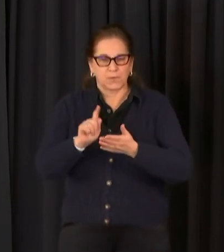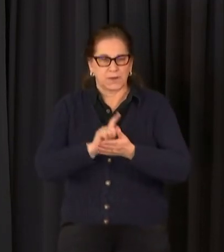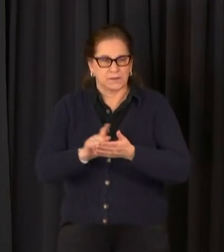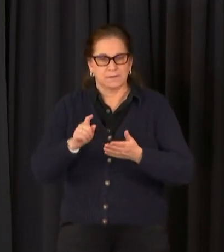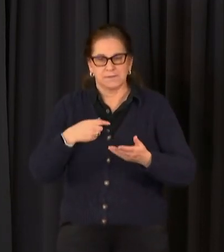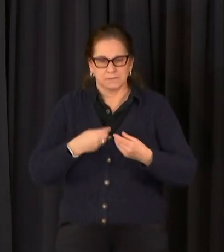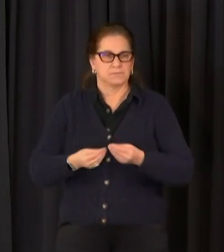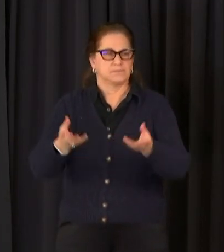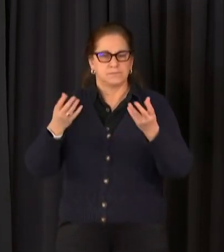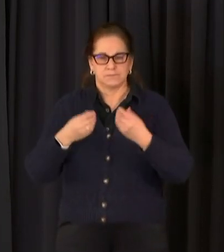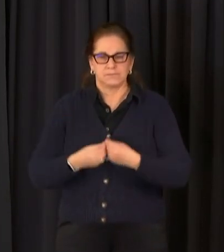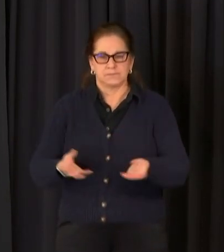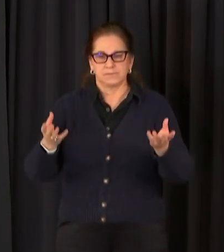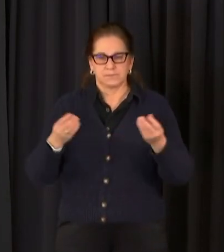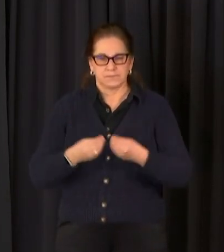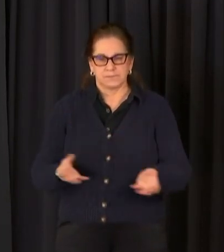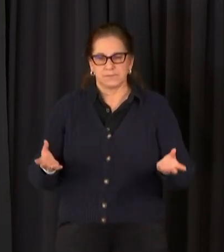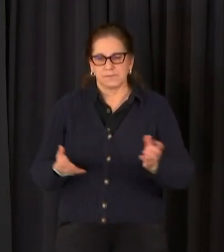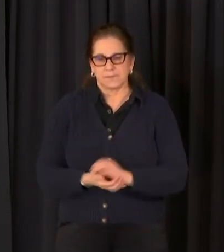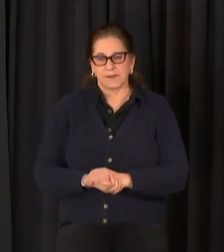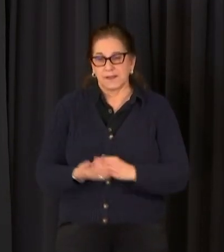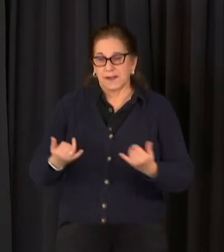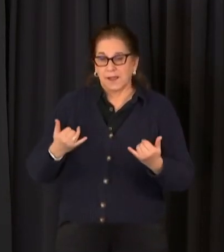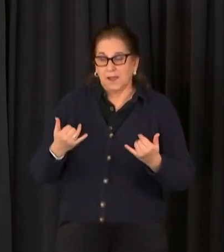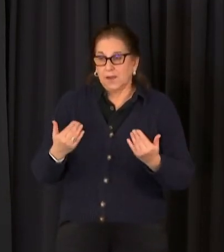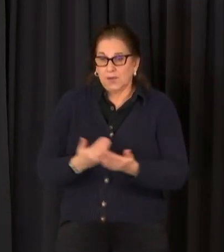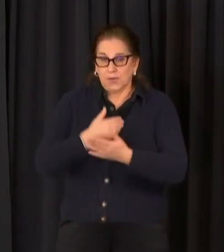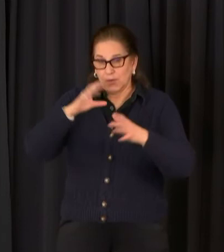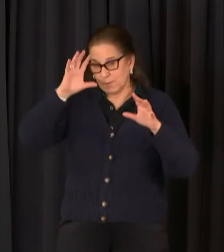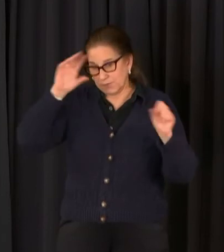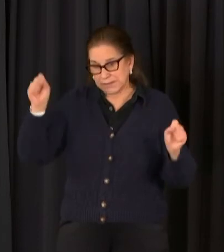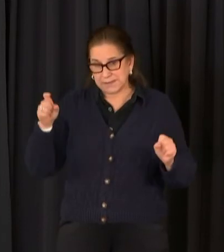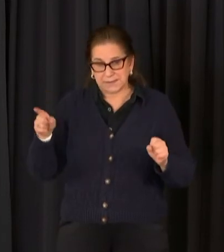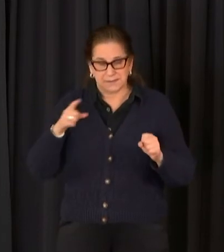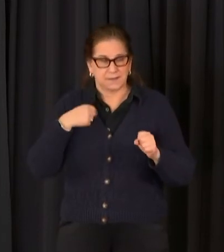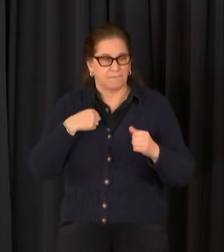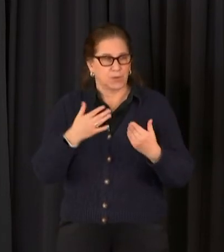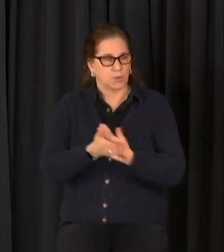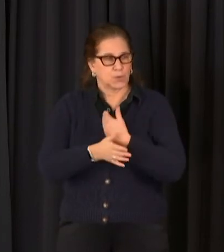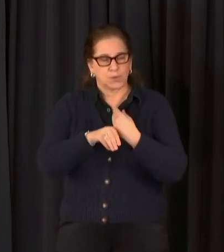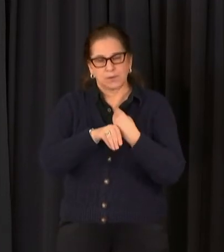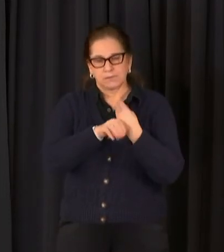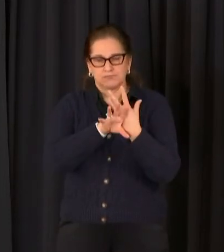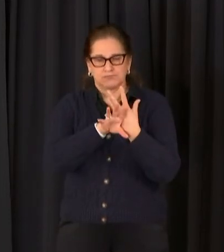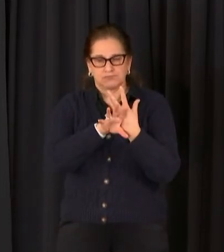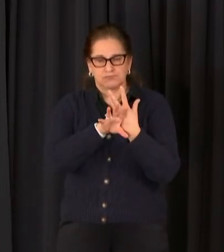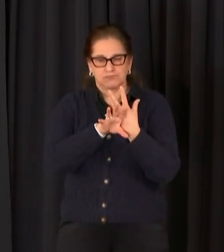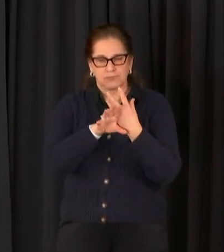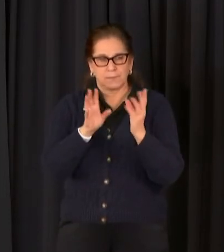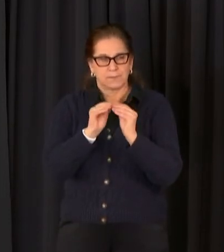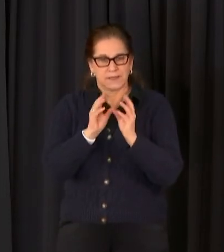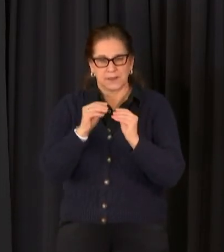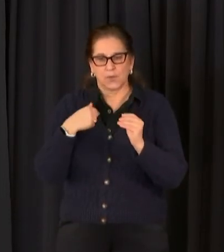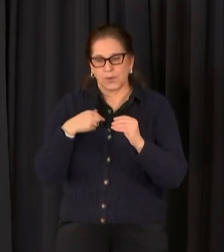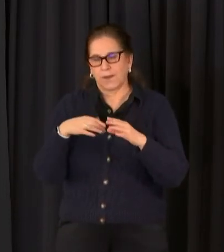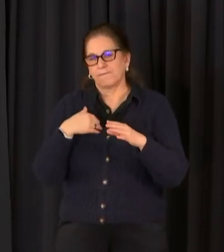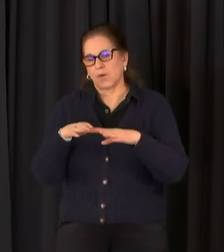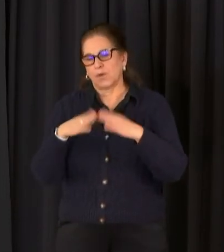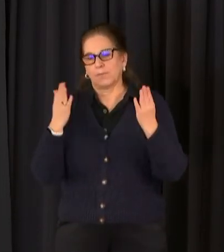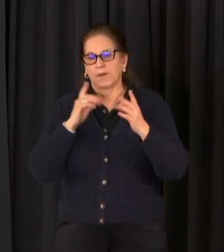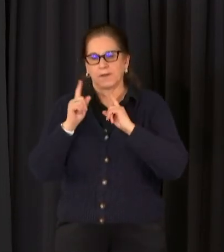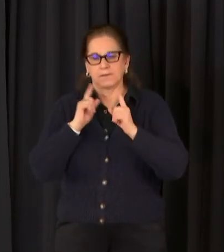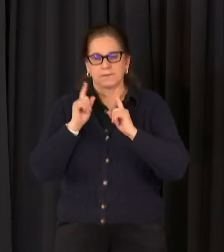has hosted calls for us where, as the region, we're able to talk about our challenges and our needs to have more